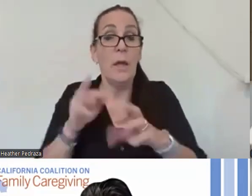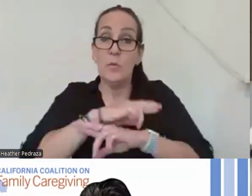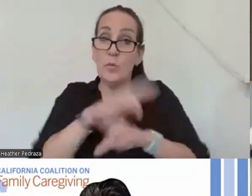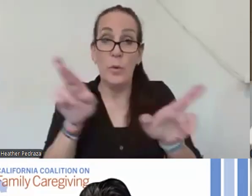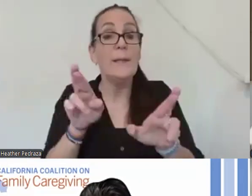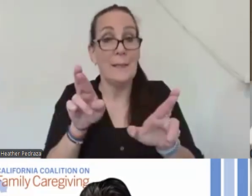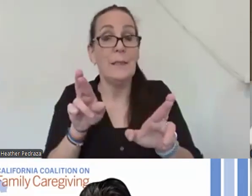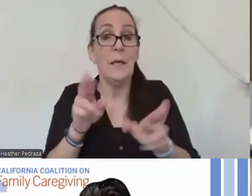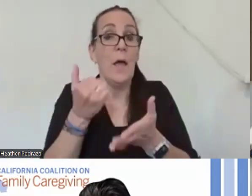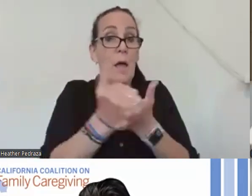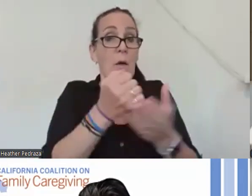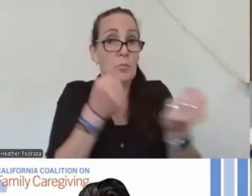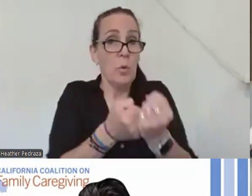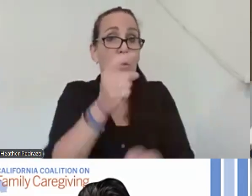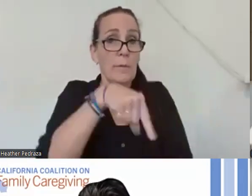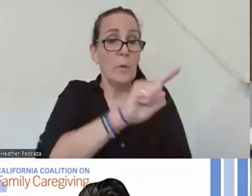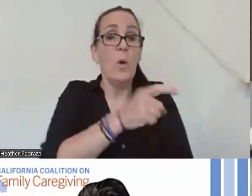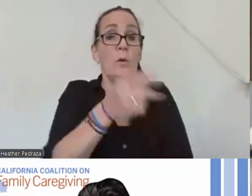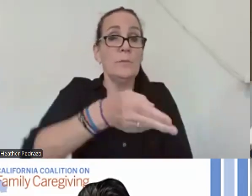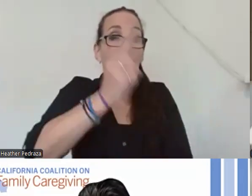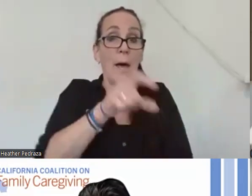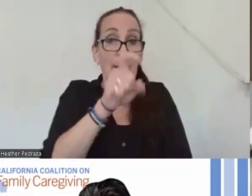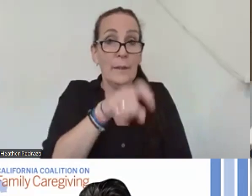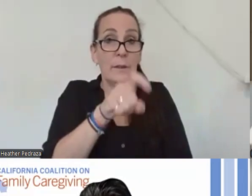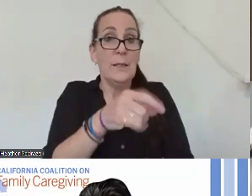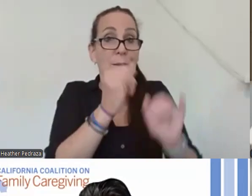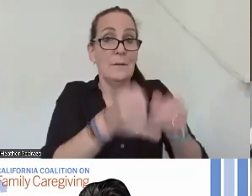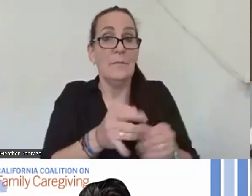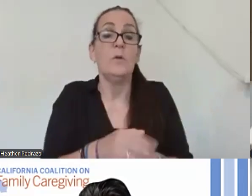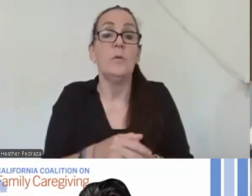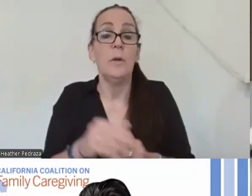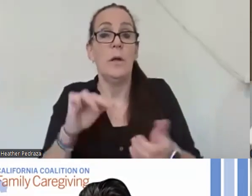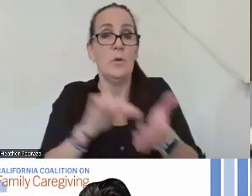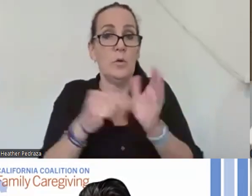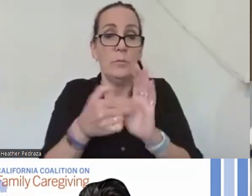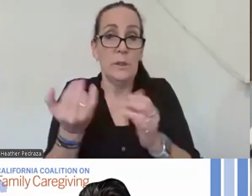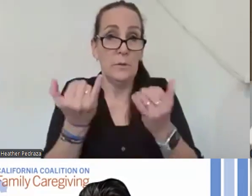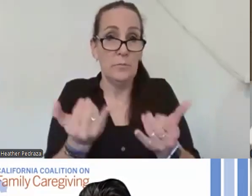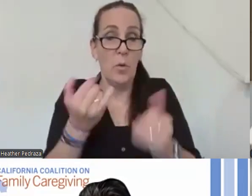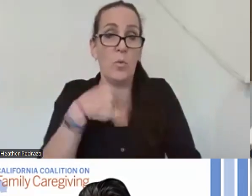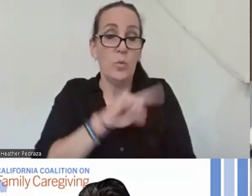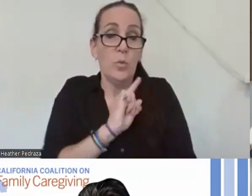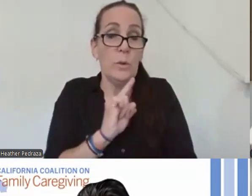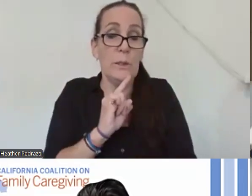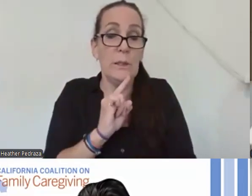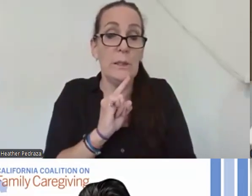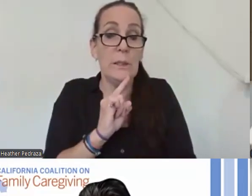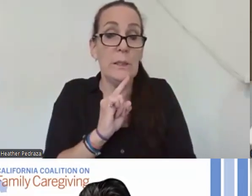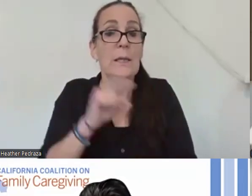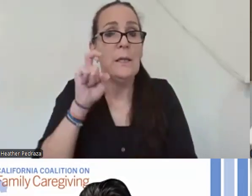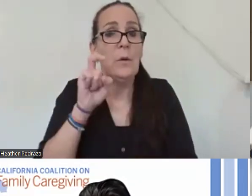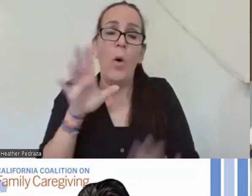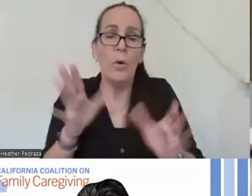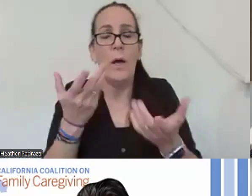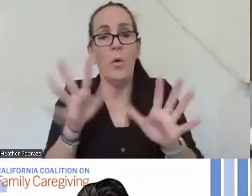need individuals. So that really brings us to where looking at, I already asked